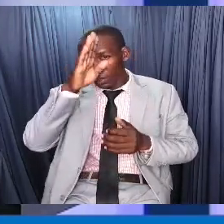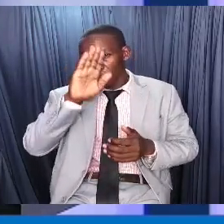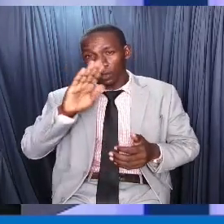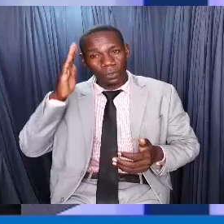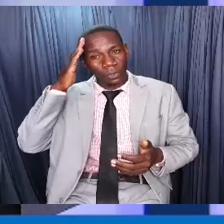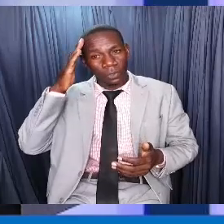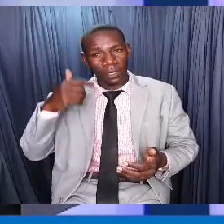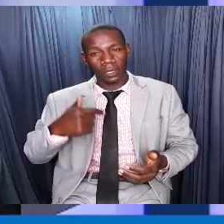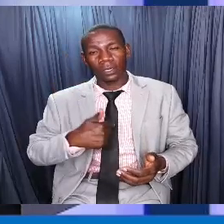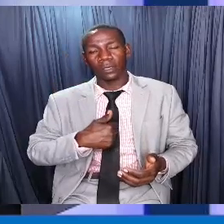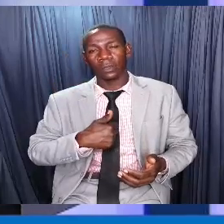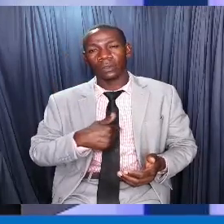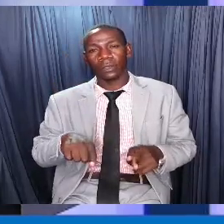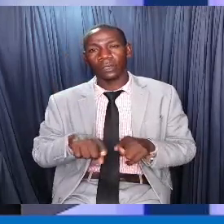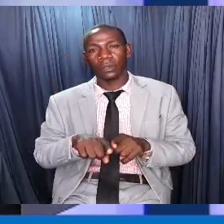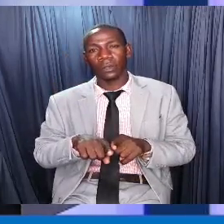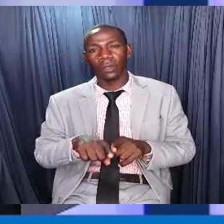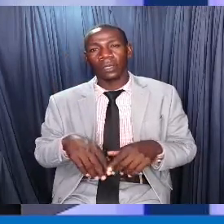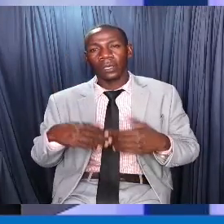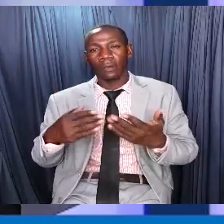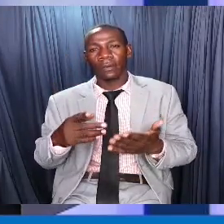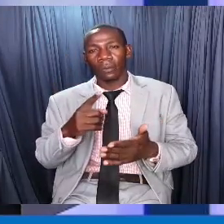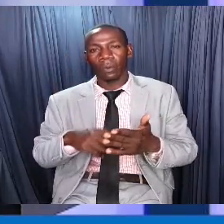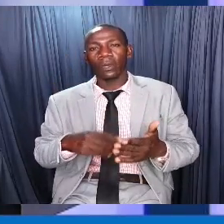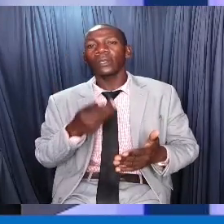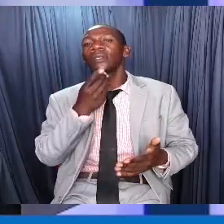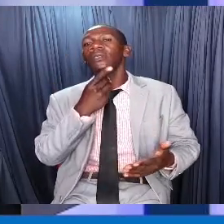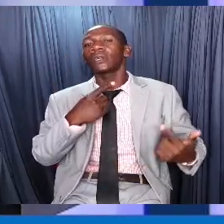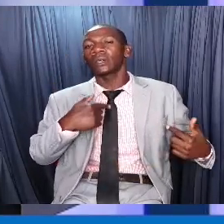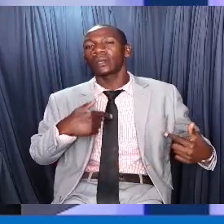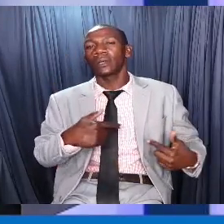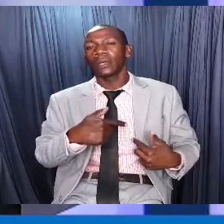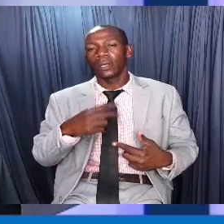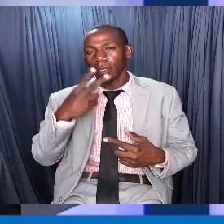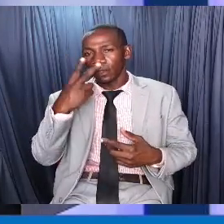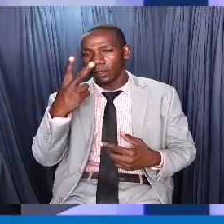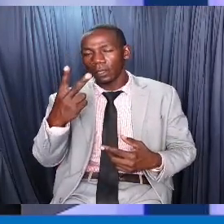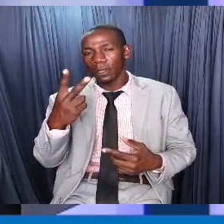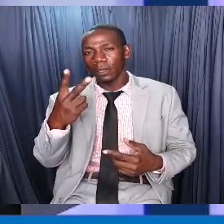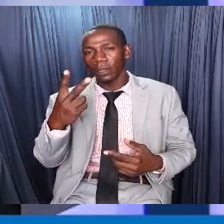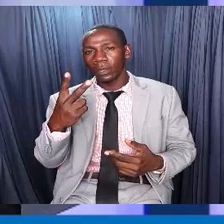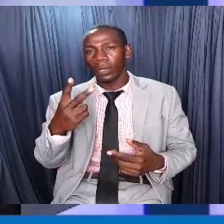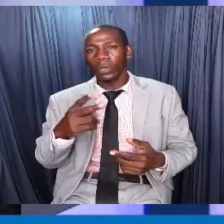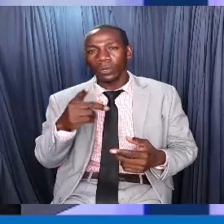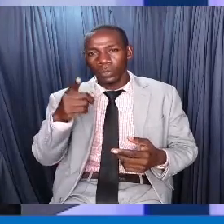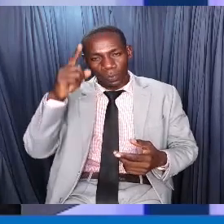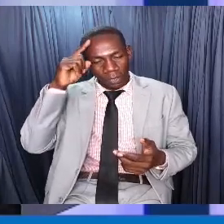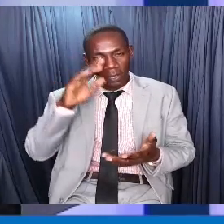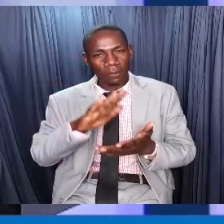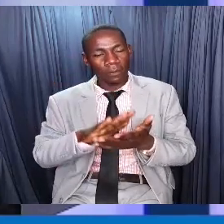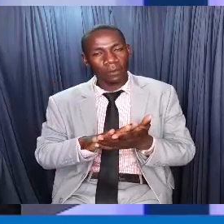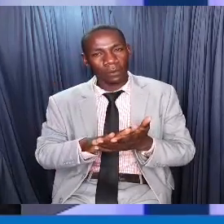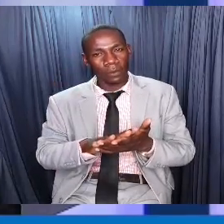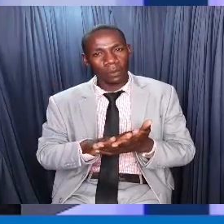anatutambua sisi. God will acknowledge us too. Kwa kutupa haja ya moyo. And giving us our heart desires. Anaona, because he says, nyinyi mnaamini, you